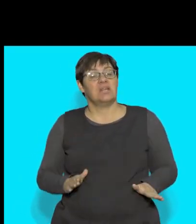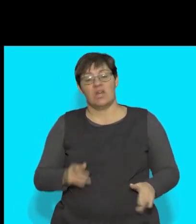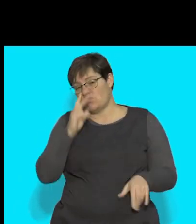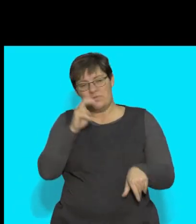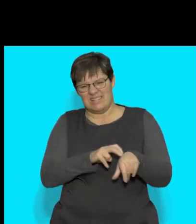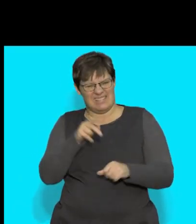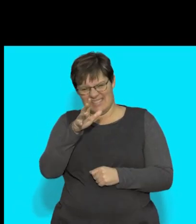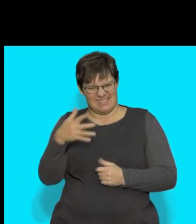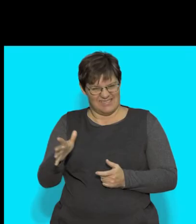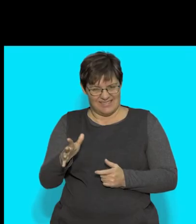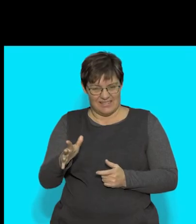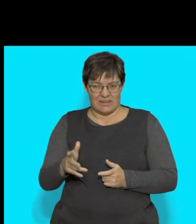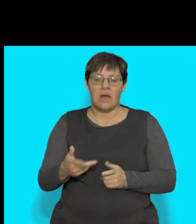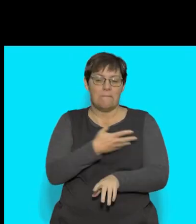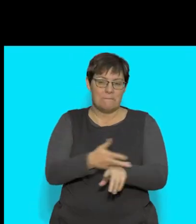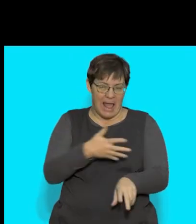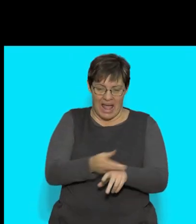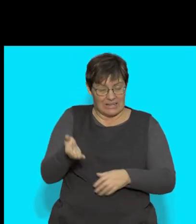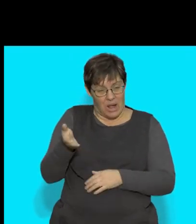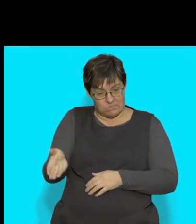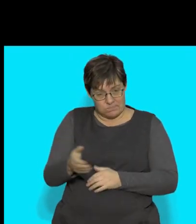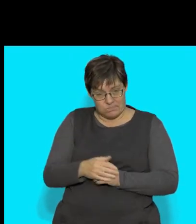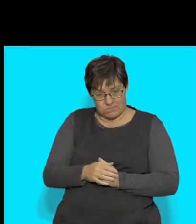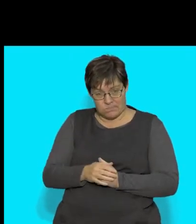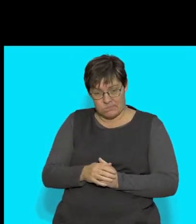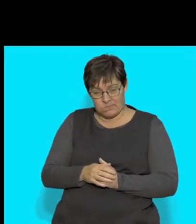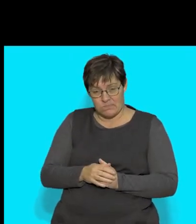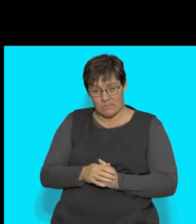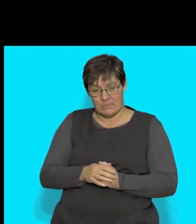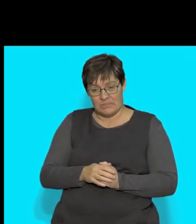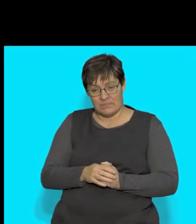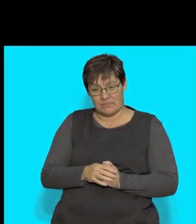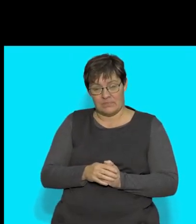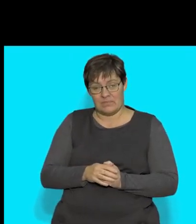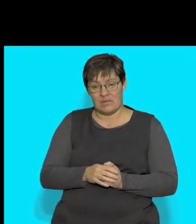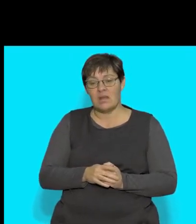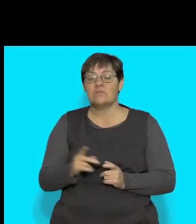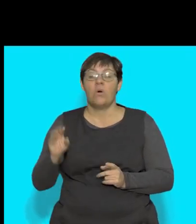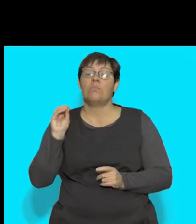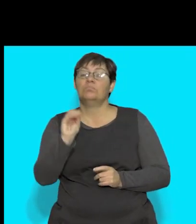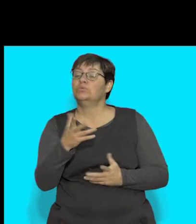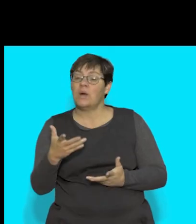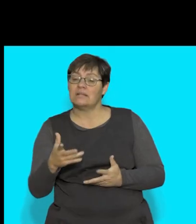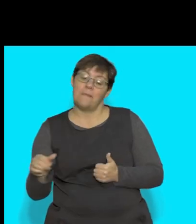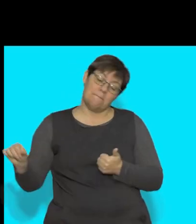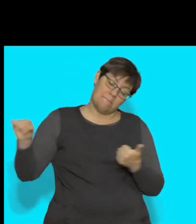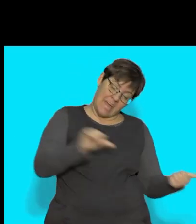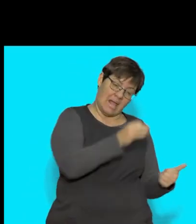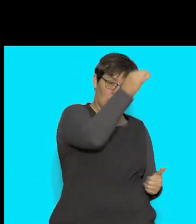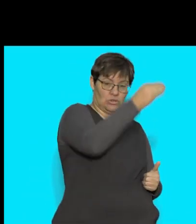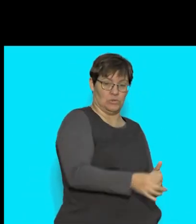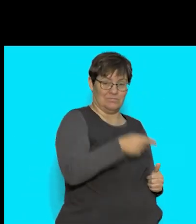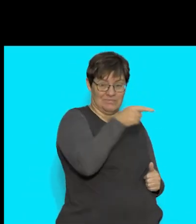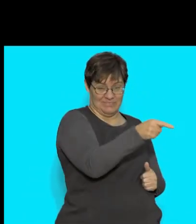longer needs it. It's in the blood supply, and I then, all right, put it back into